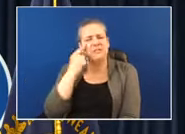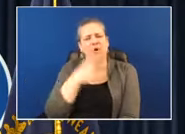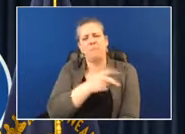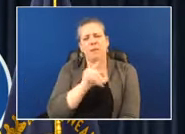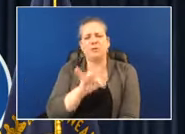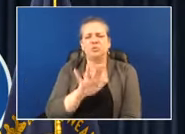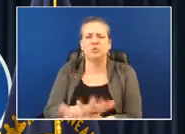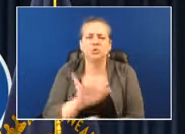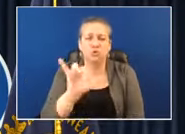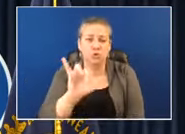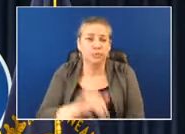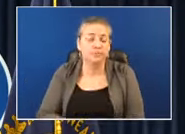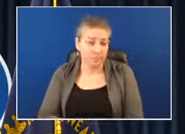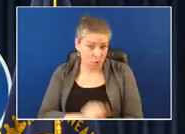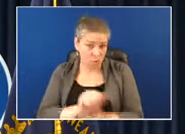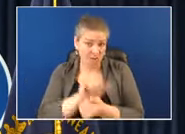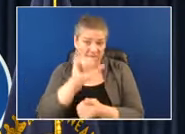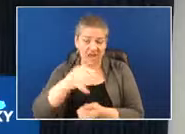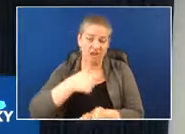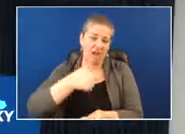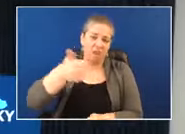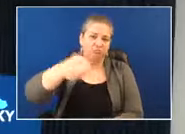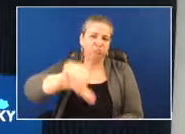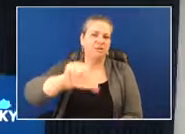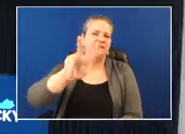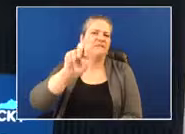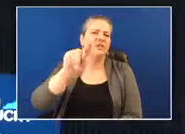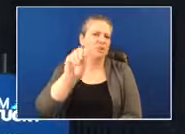that, I'm going to veto House Bill 9.